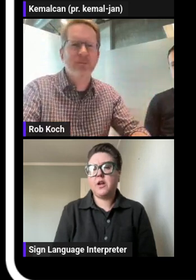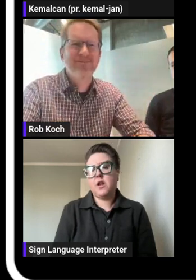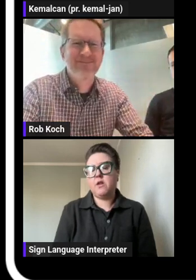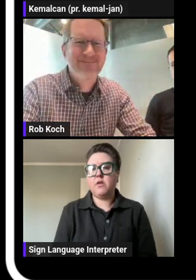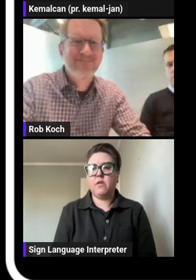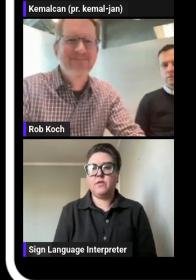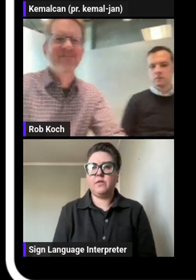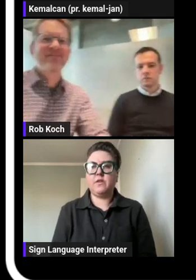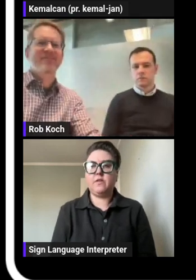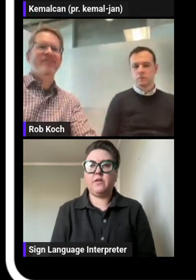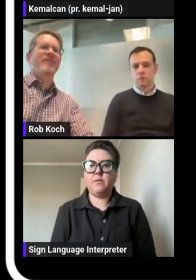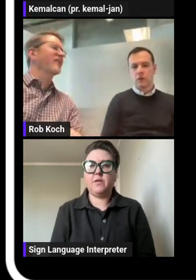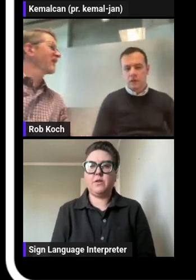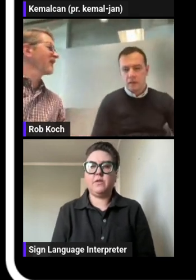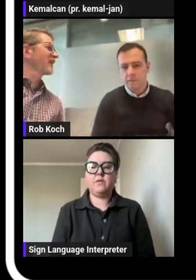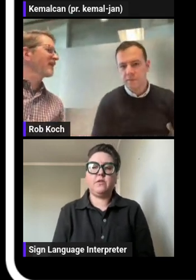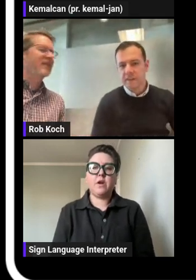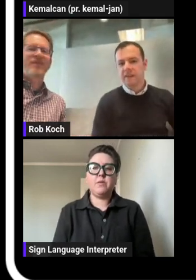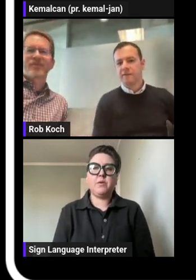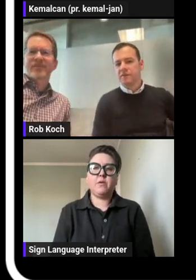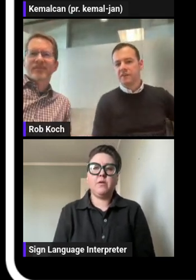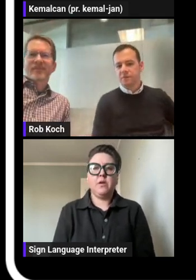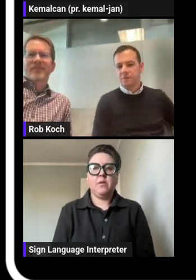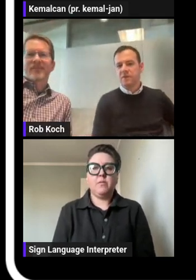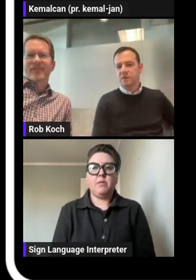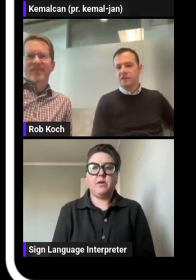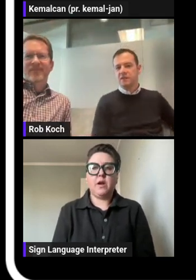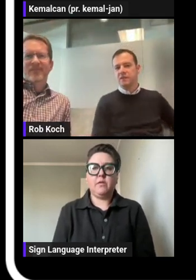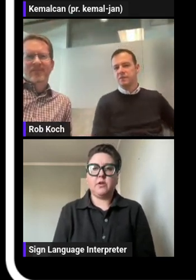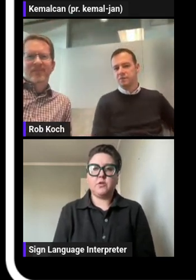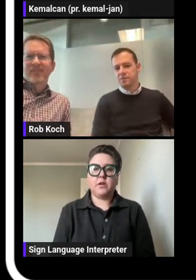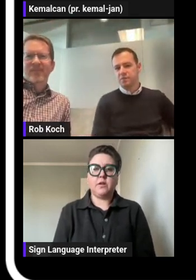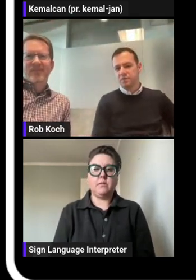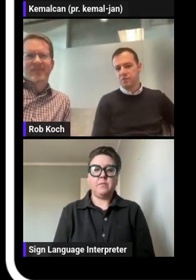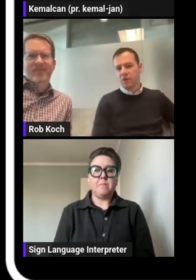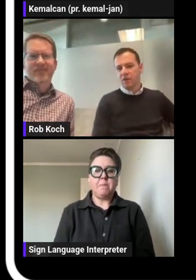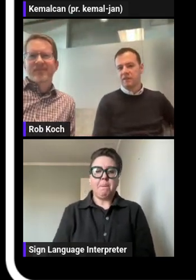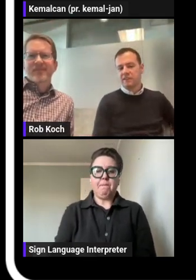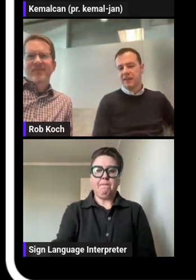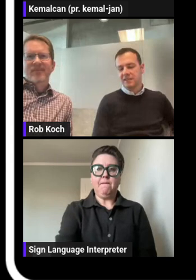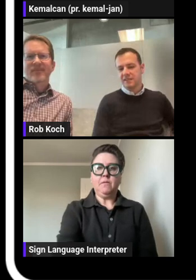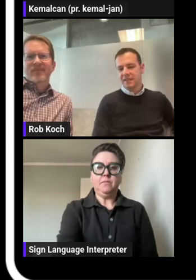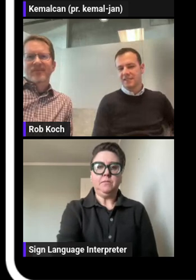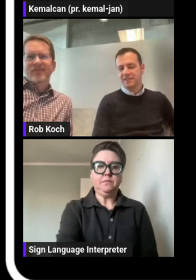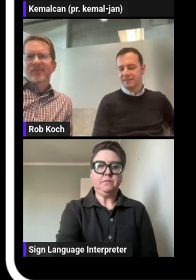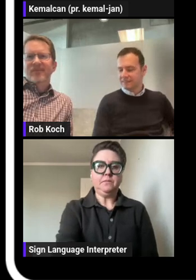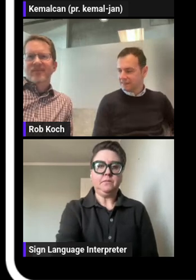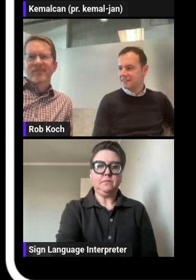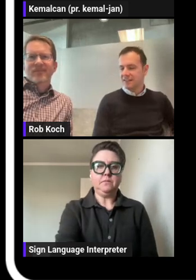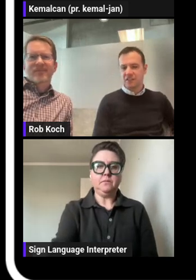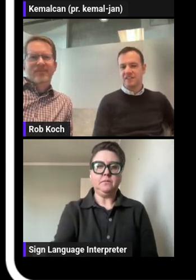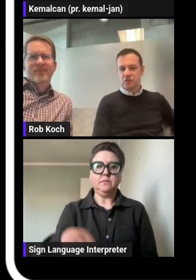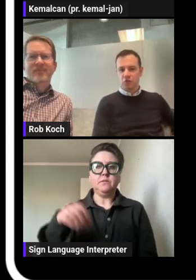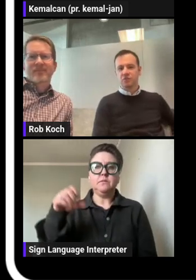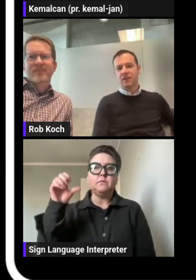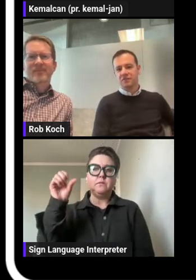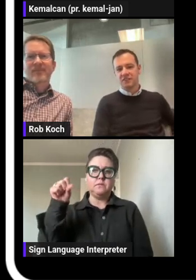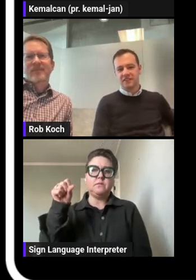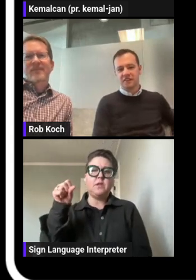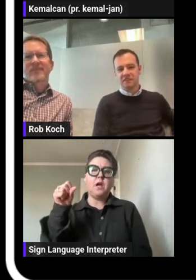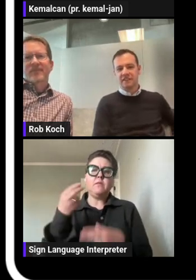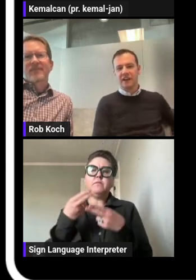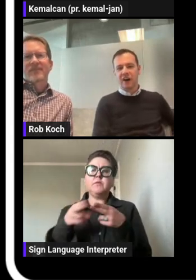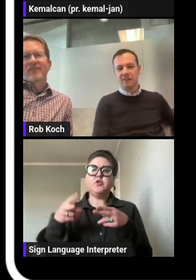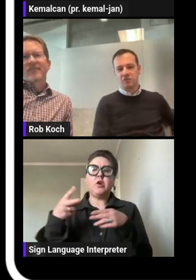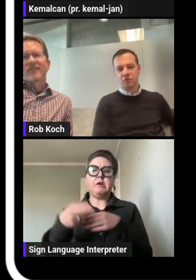it's a shortcut? I don't know if it's necessarily the best way to describe it, but maybe kind of like a shortcut. Yes, it's a shortcut.